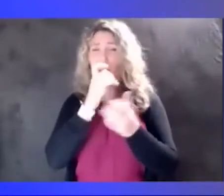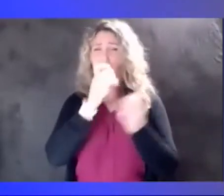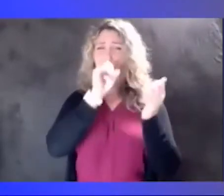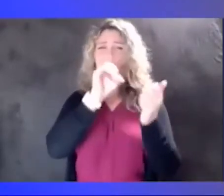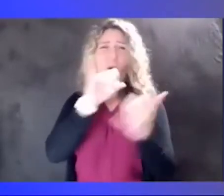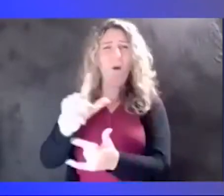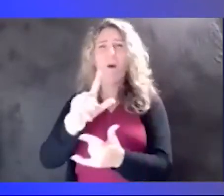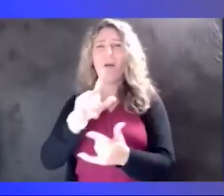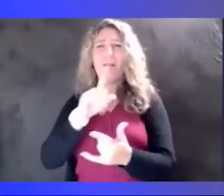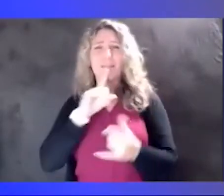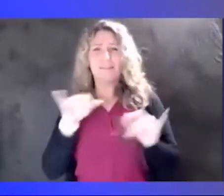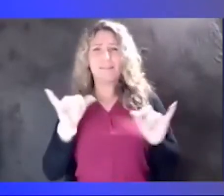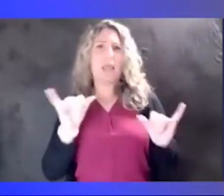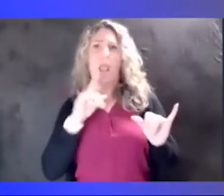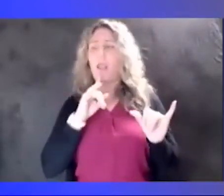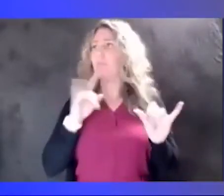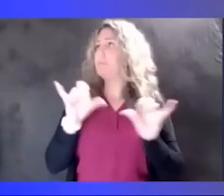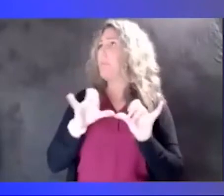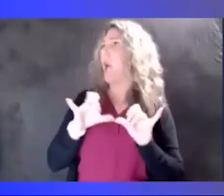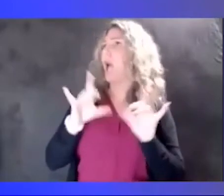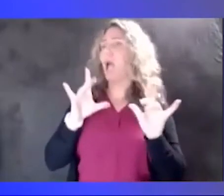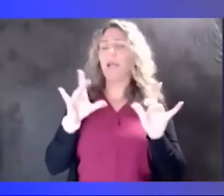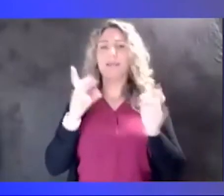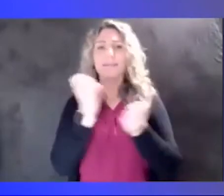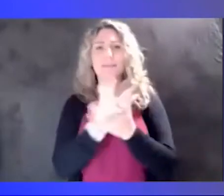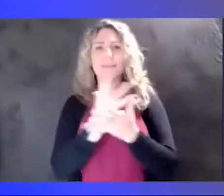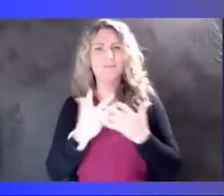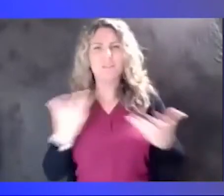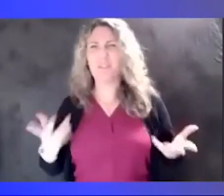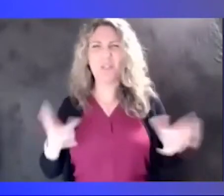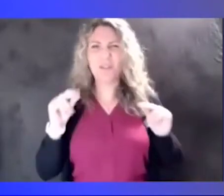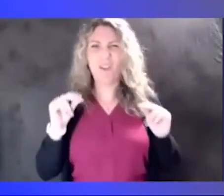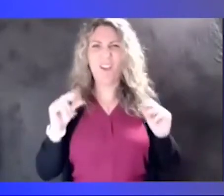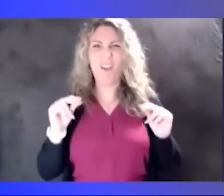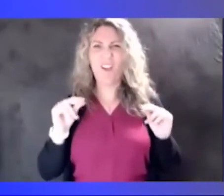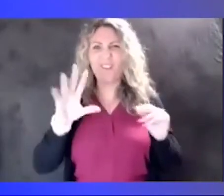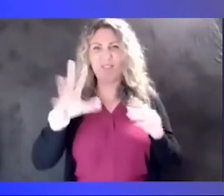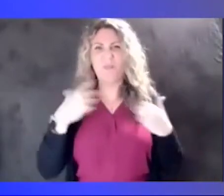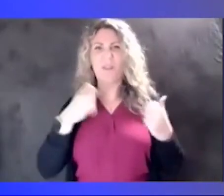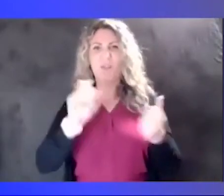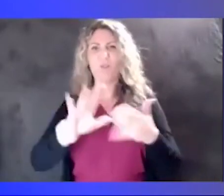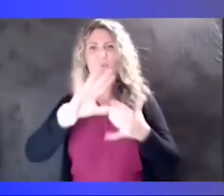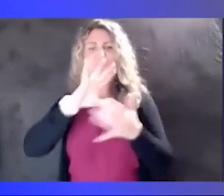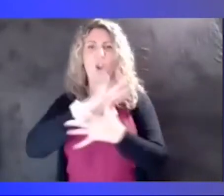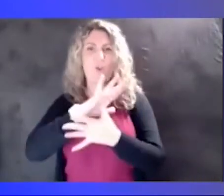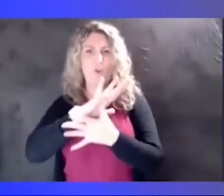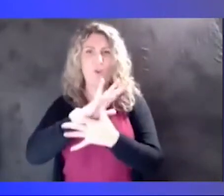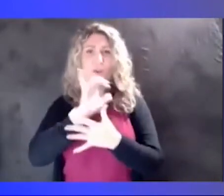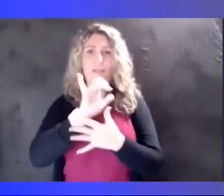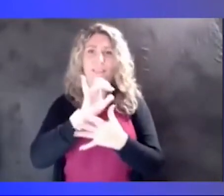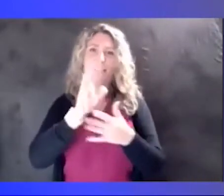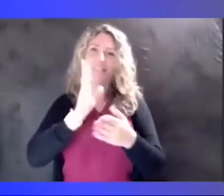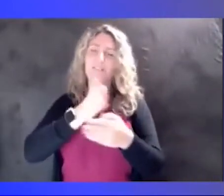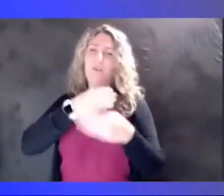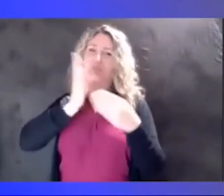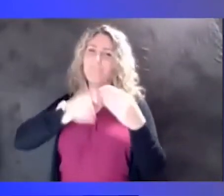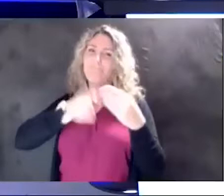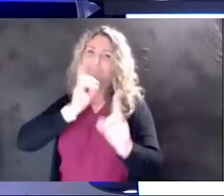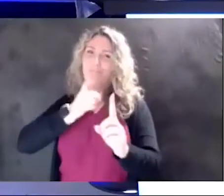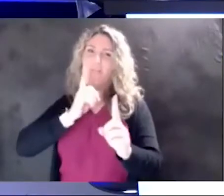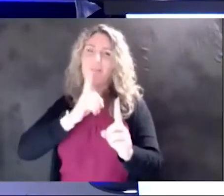right? The same size, the same anything. So making health your priority certainly is the end goal that I want for my patients